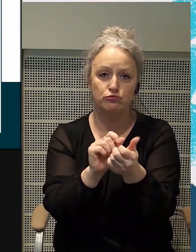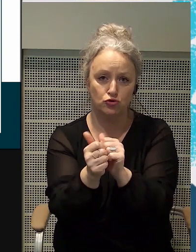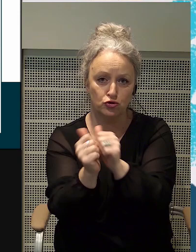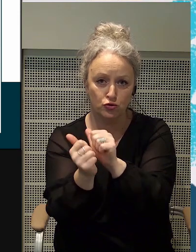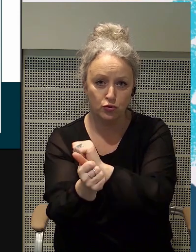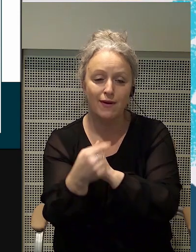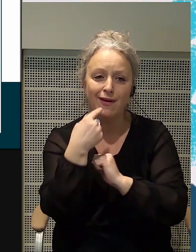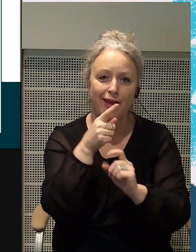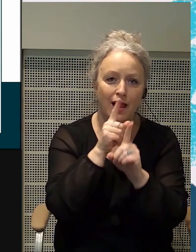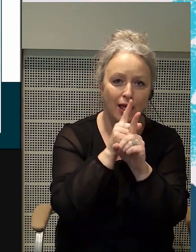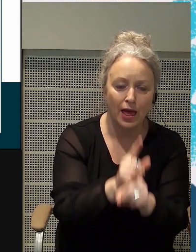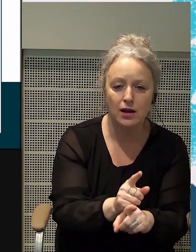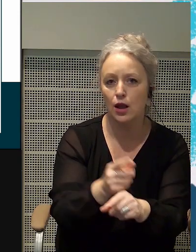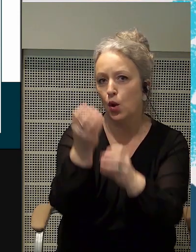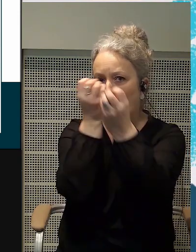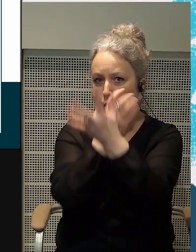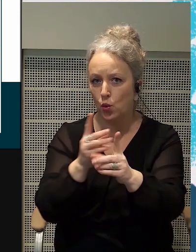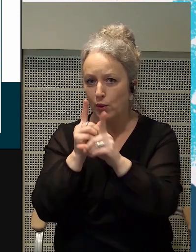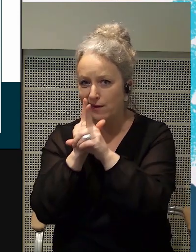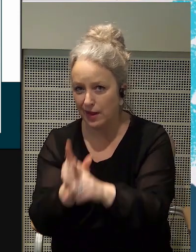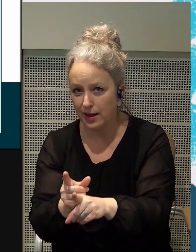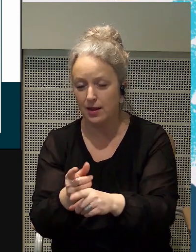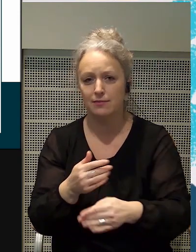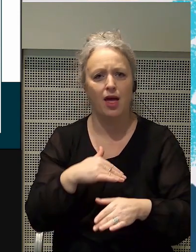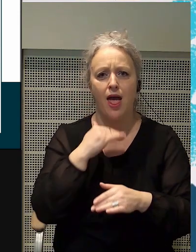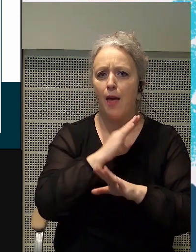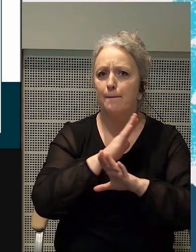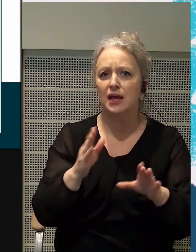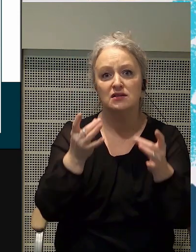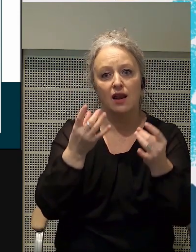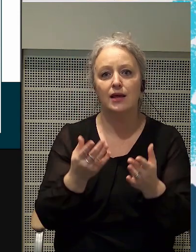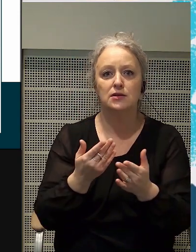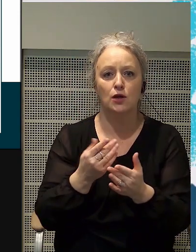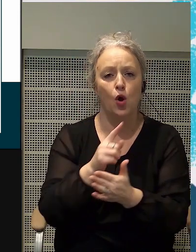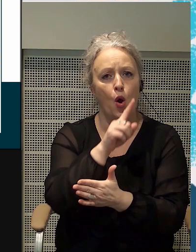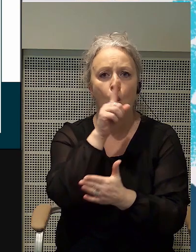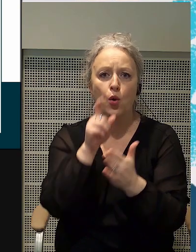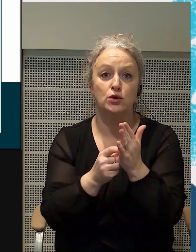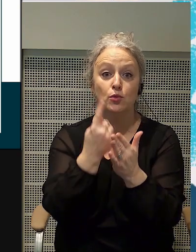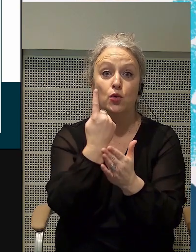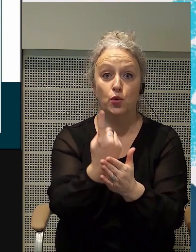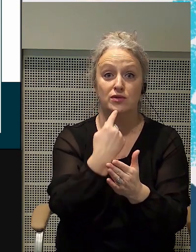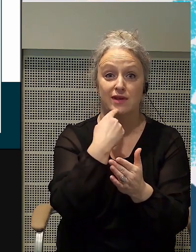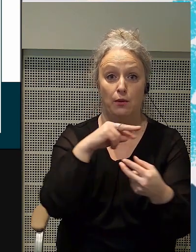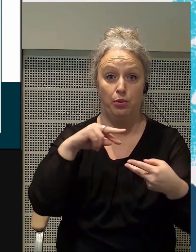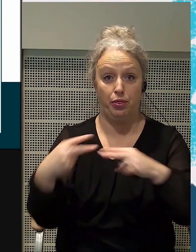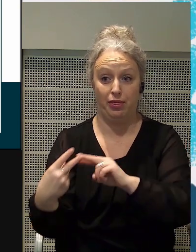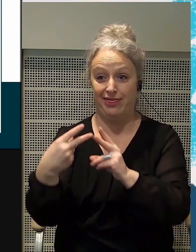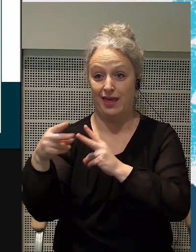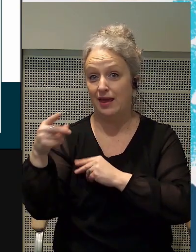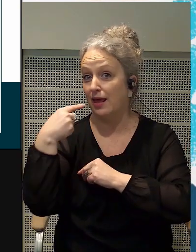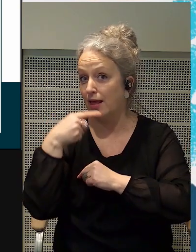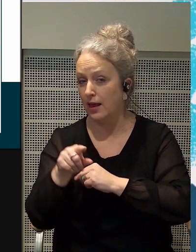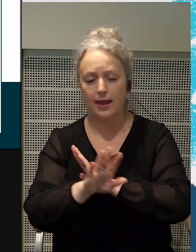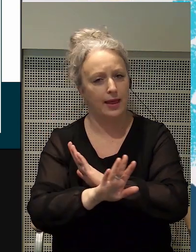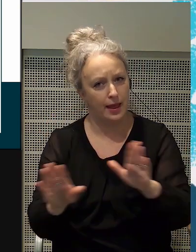the questionnaire, they experience the same question, the same thing is asked, and they give an answer to the same concept. You have